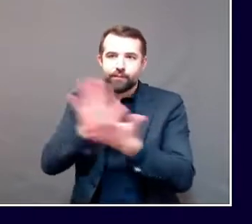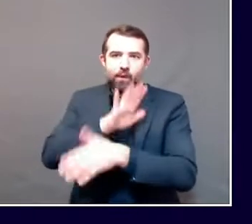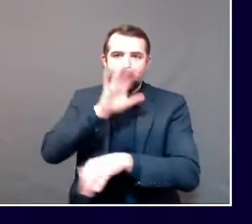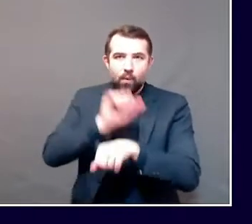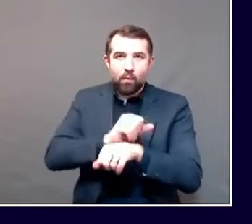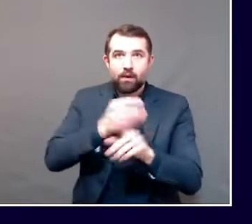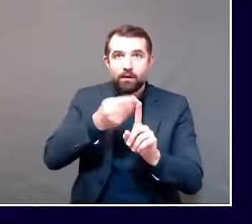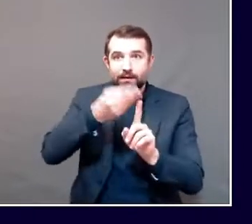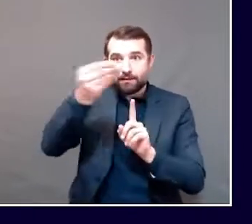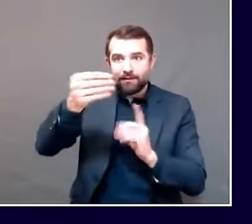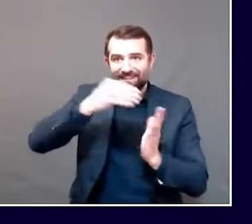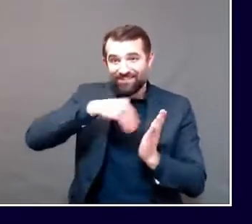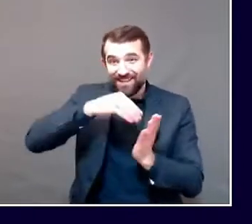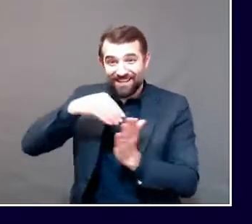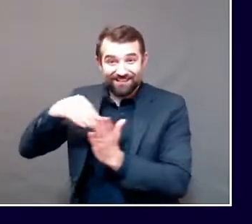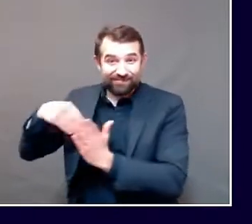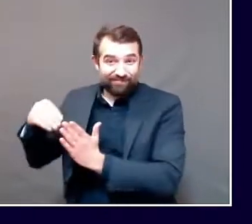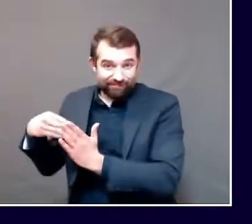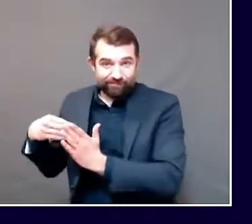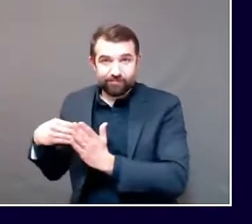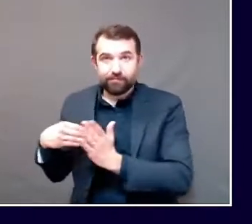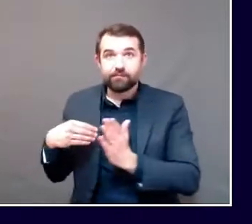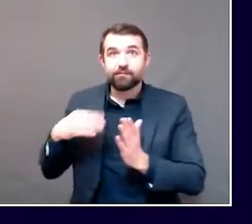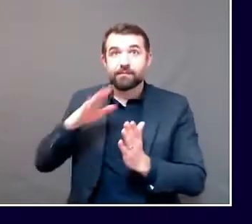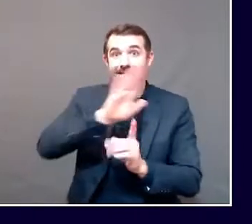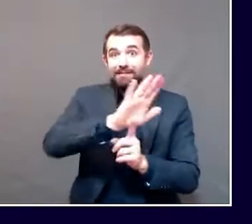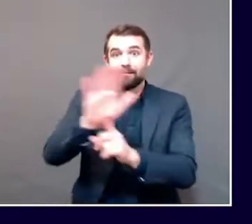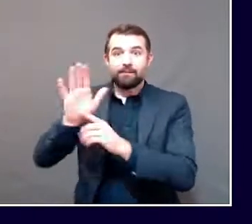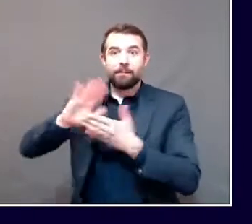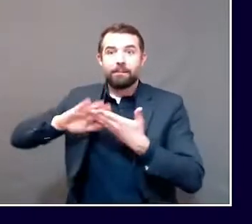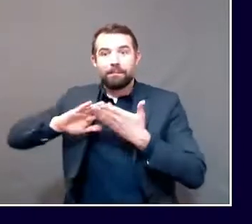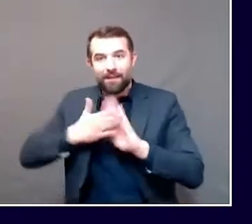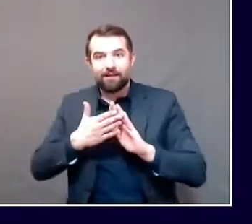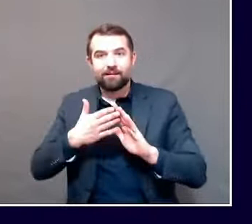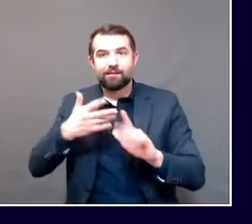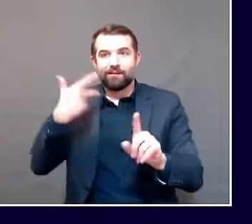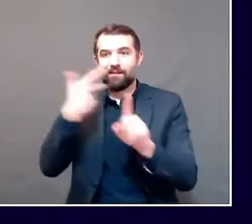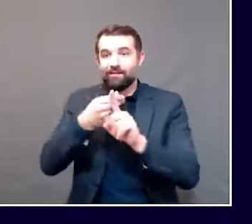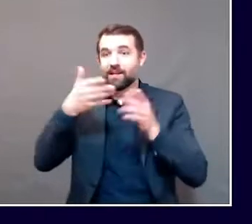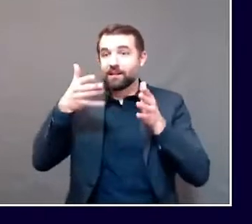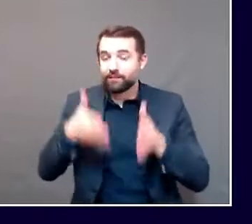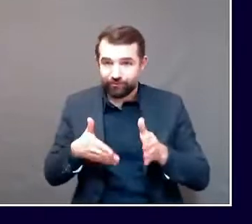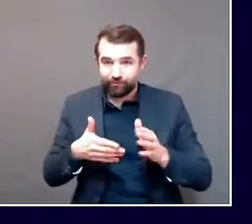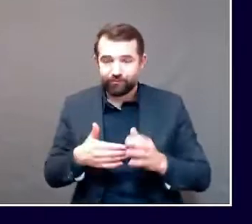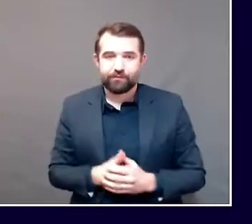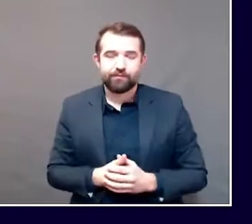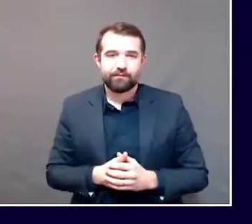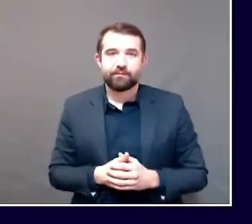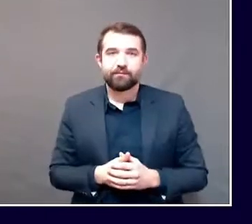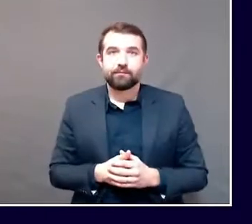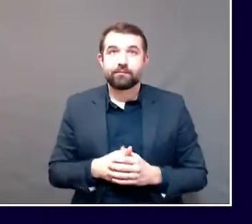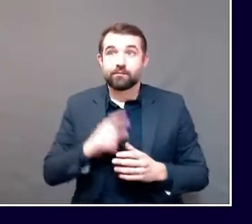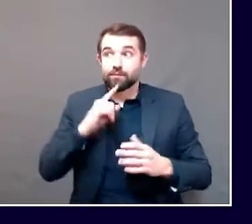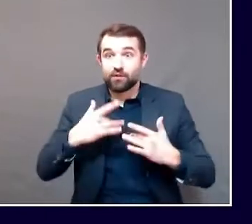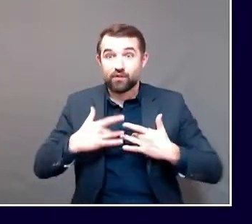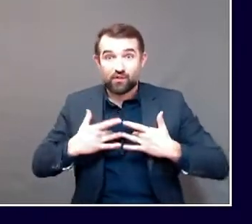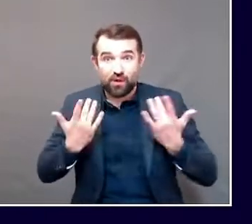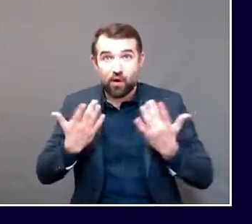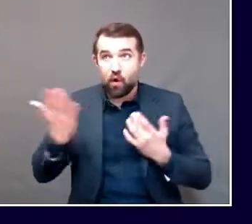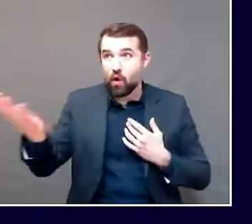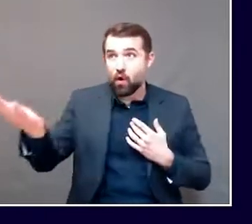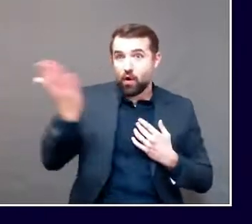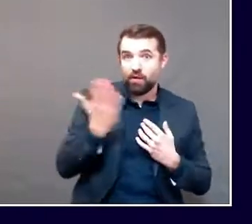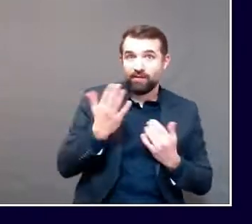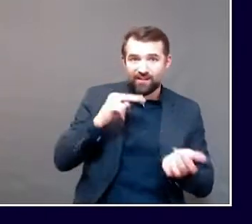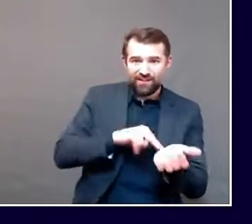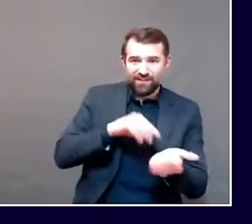as vaccinators. I'm very pleased for that partnership, and we're excited to welcome the nursing students to the table to help us. There are